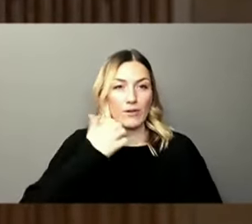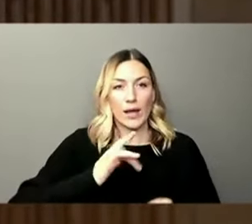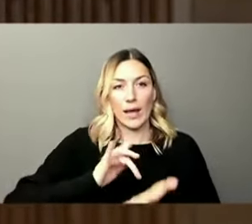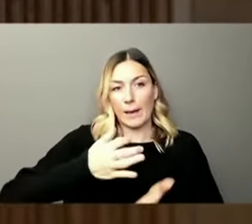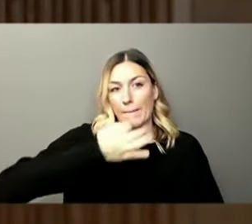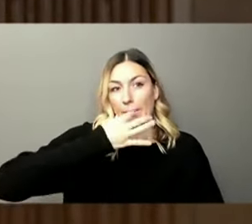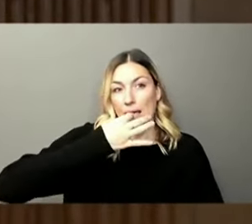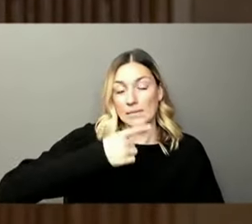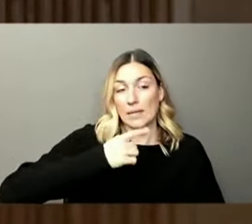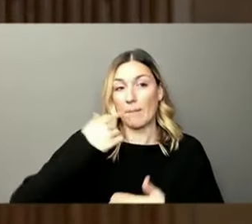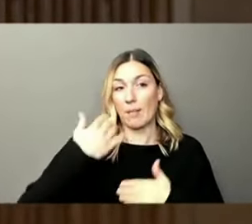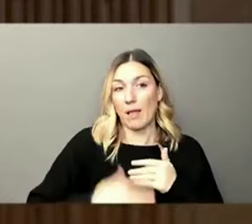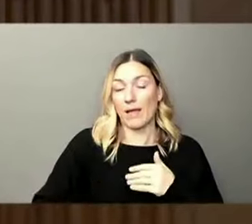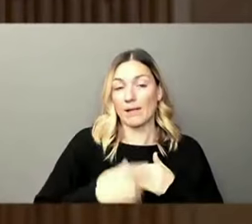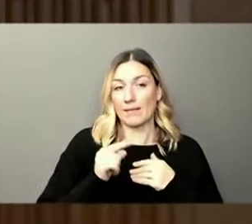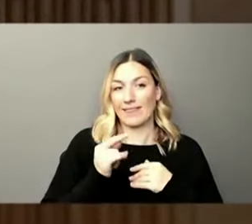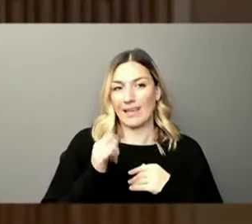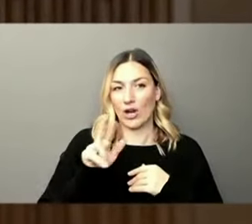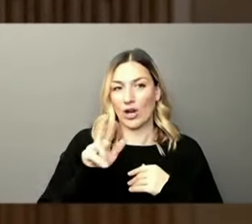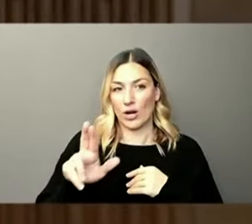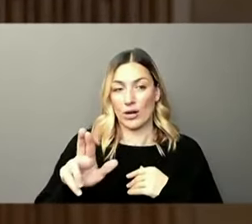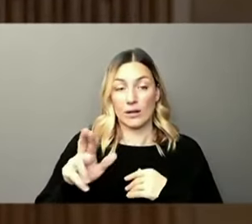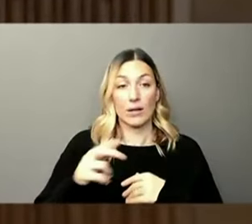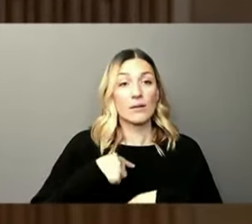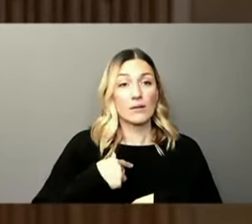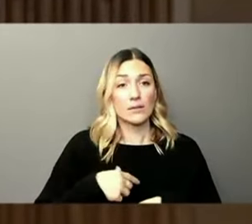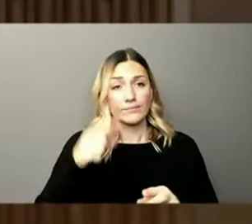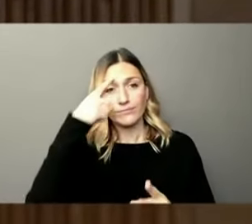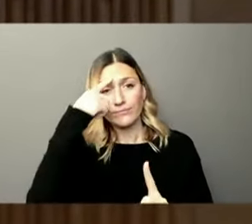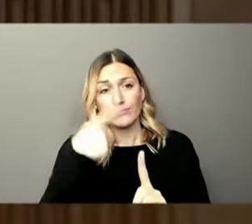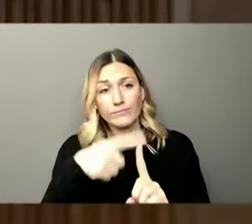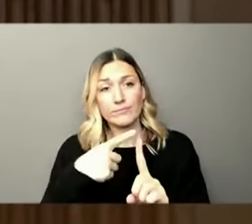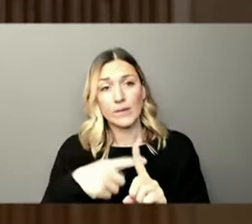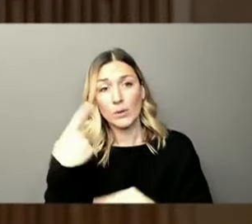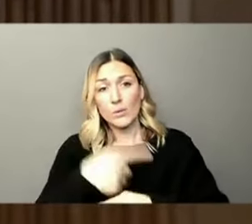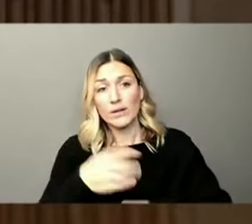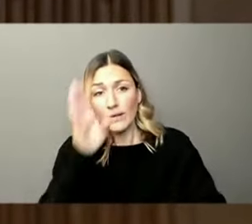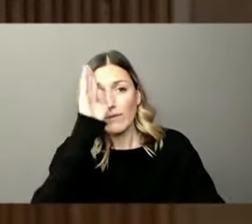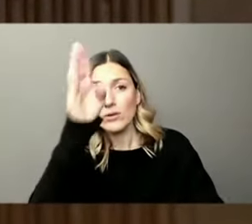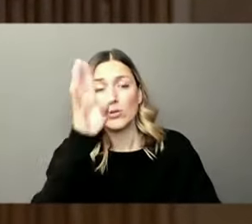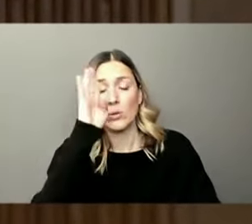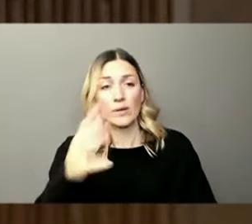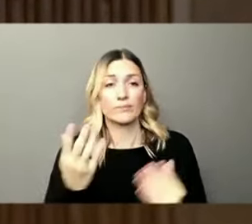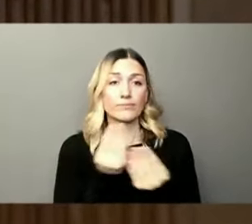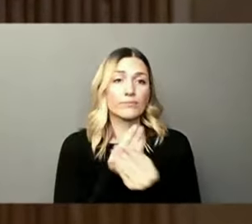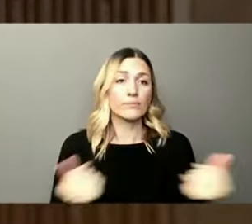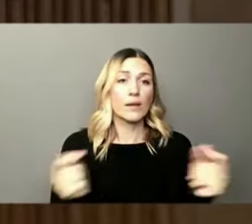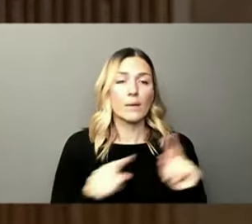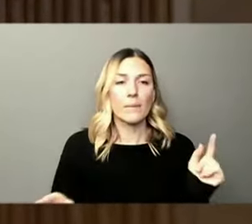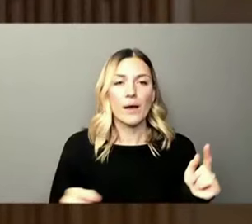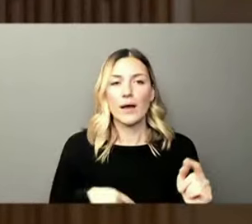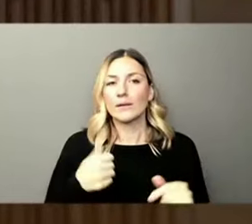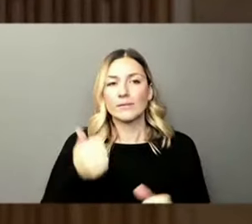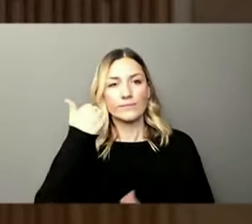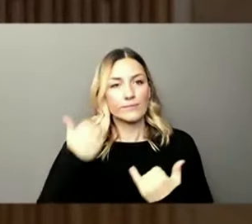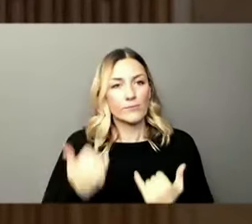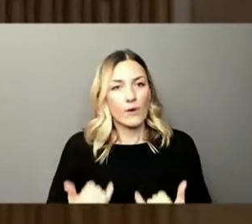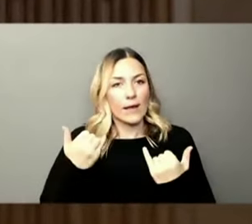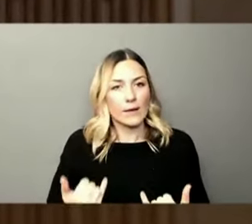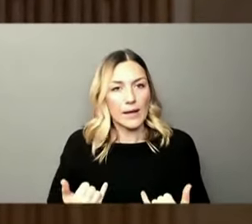optimistic that she will fully recover one day, but we remain concerned that her current treatment regimen may be necessary for the rest of her